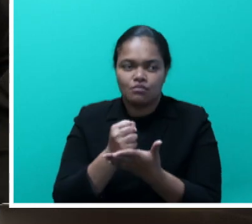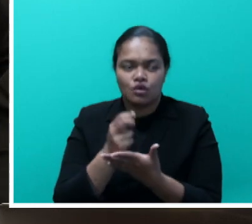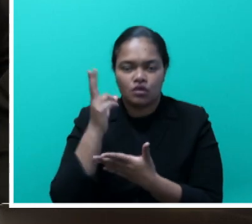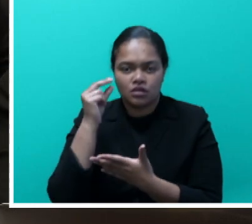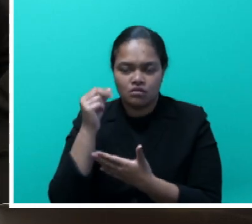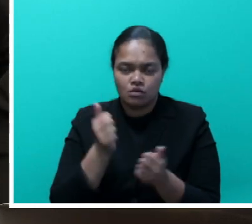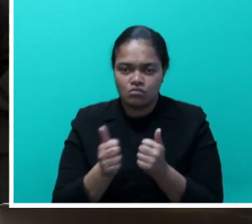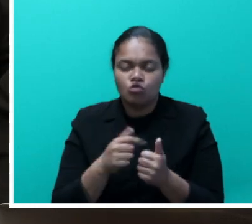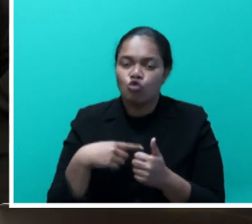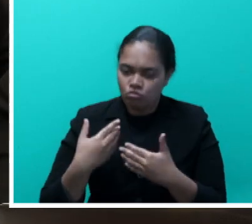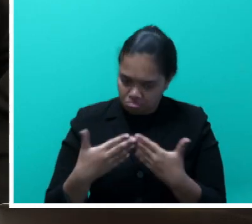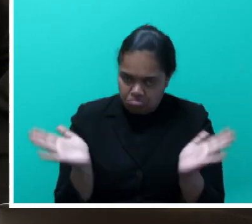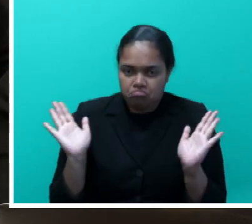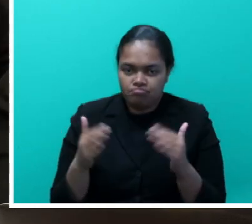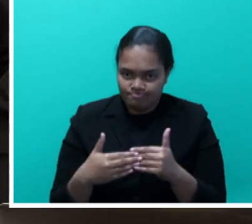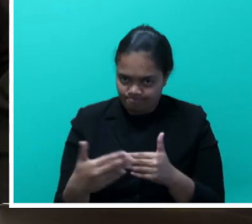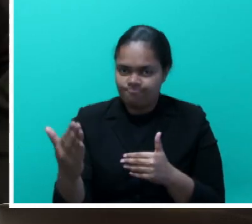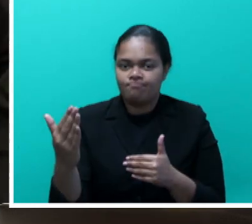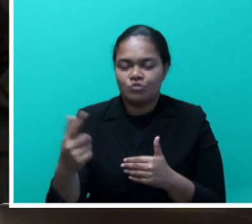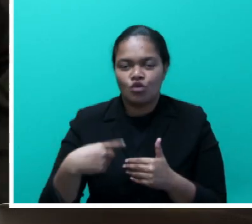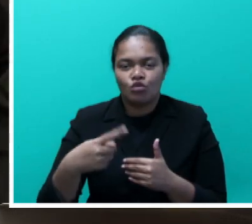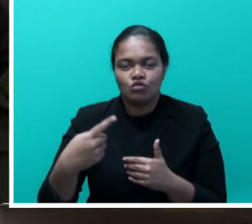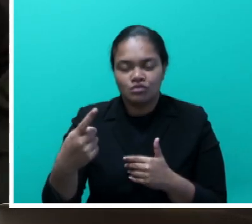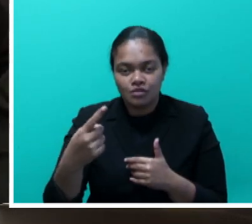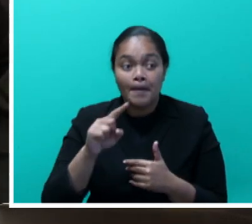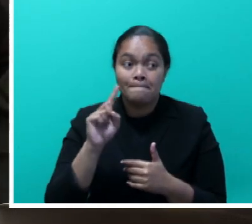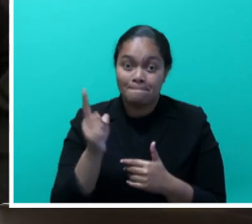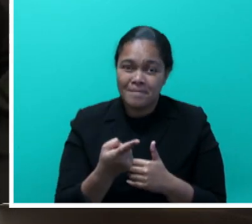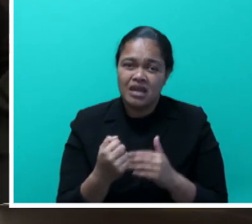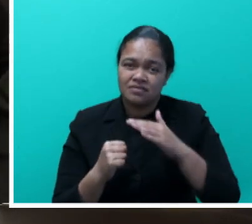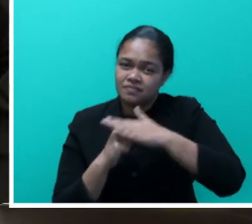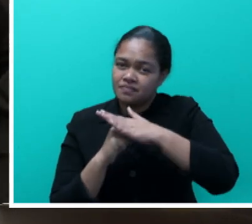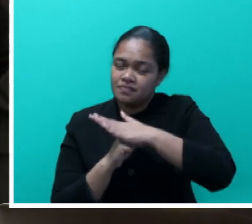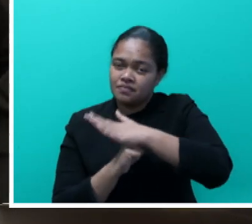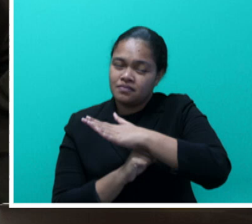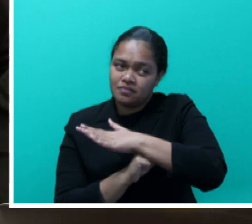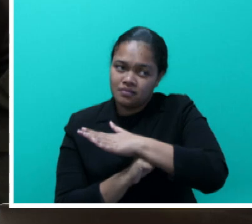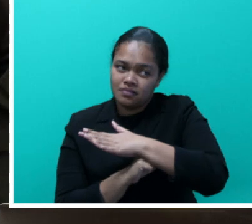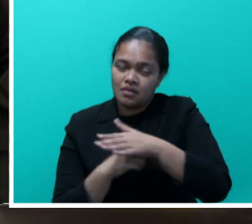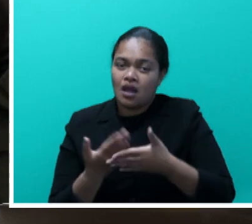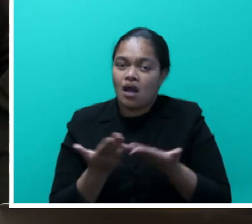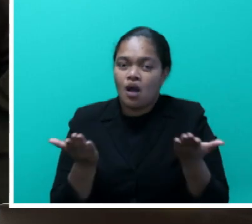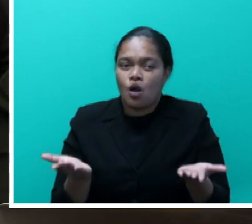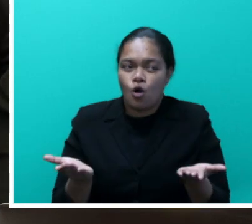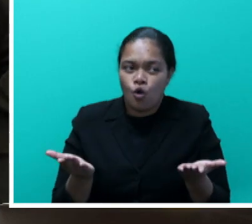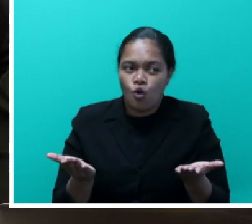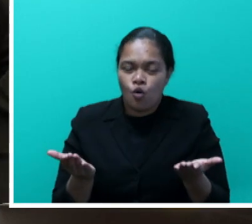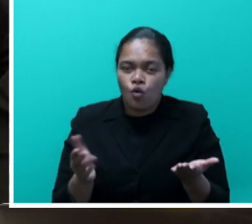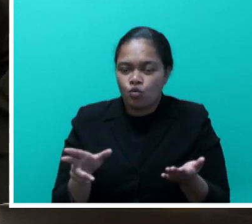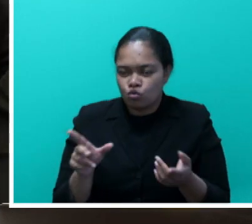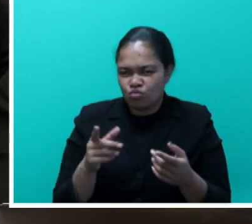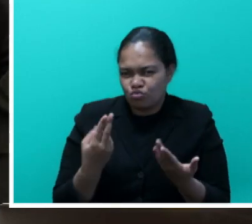continue. But there must be a fundamental shift in how it does its